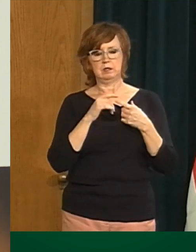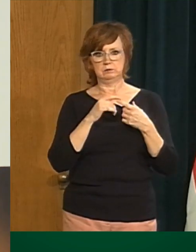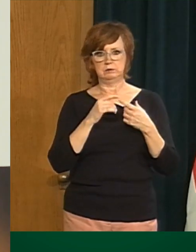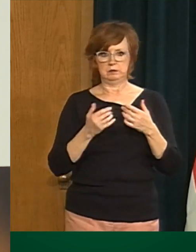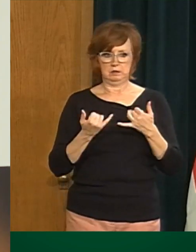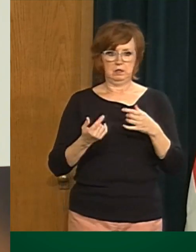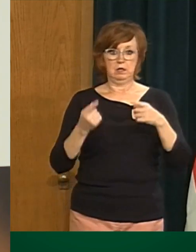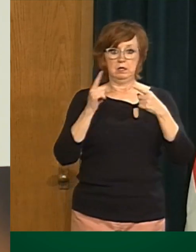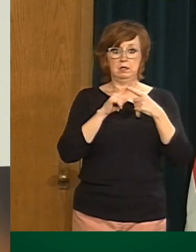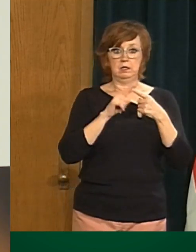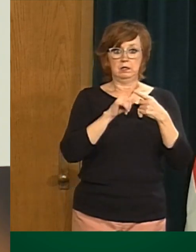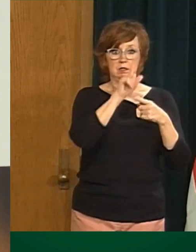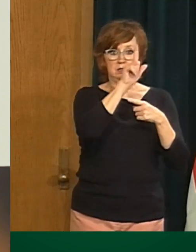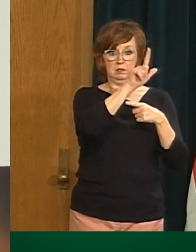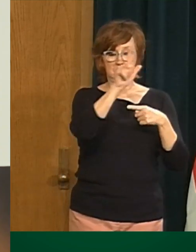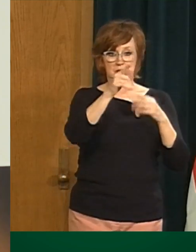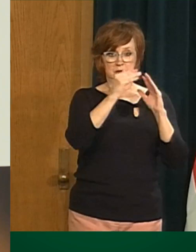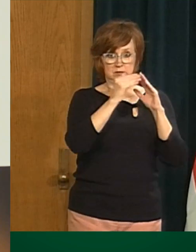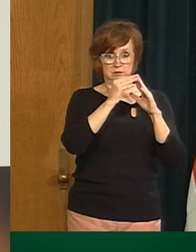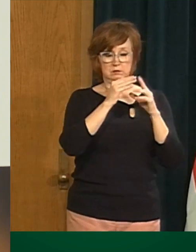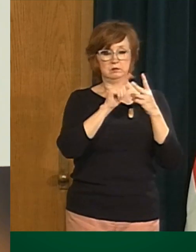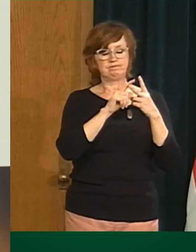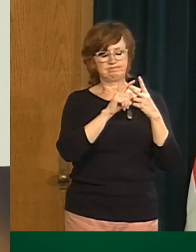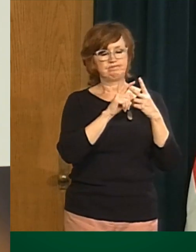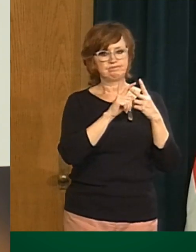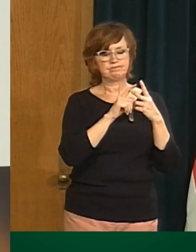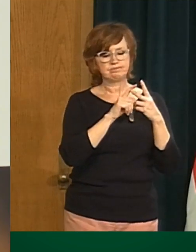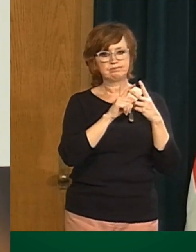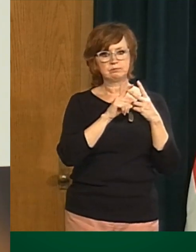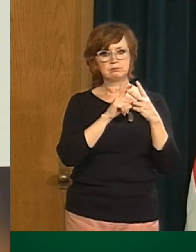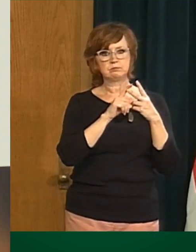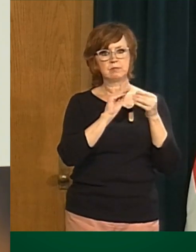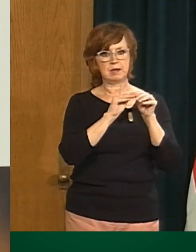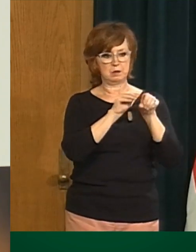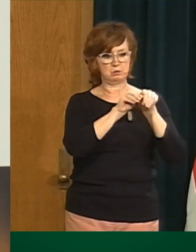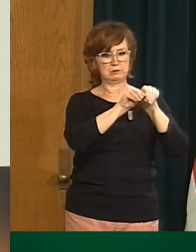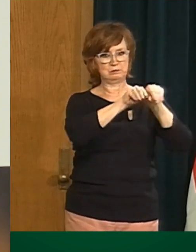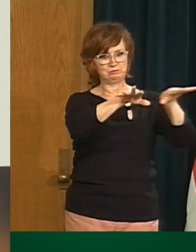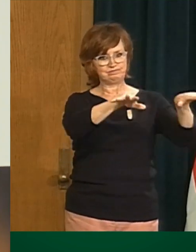northwest Saskatchewan, the Loche area, that is explaining a lot of the